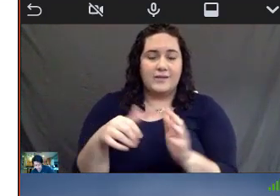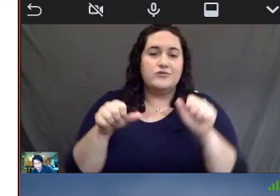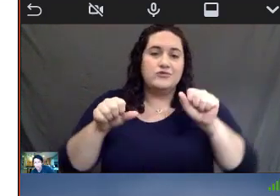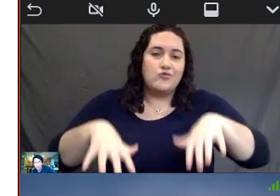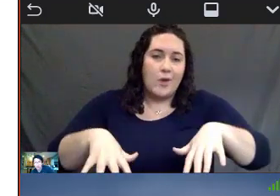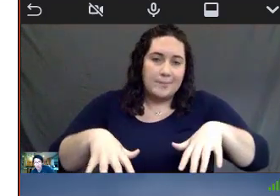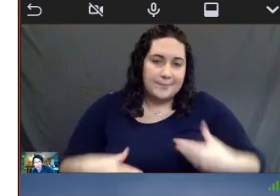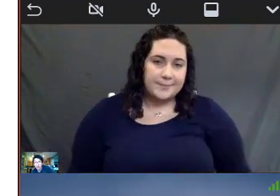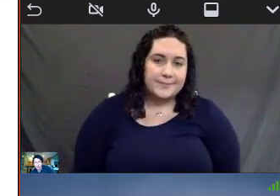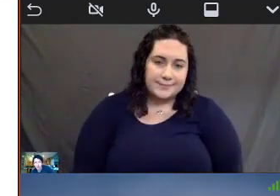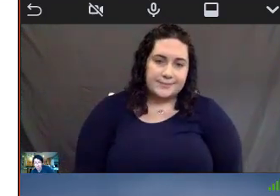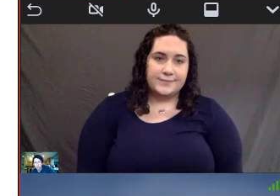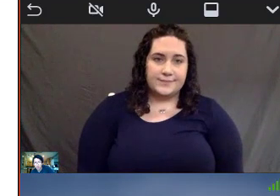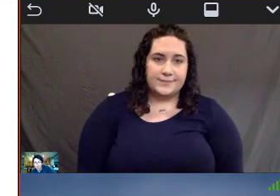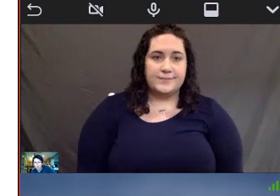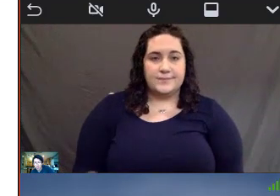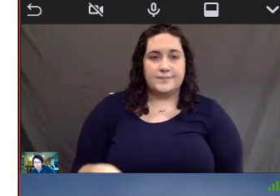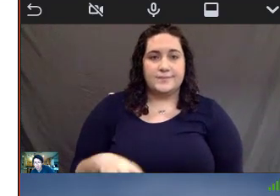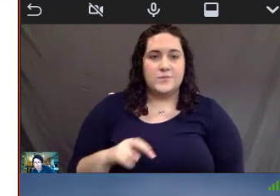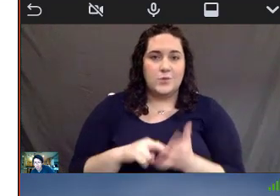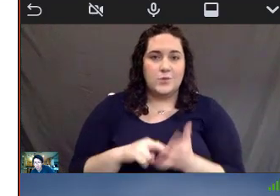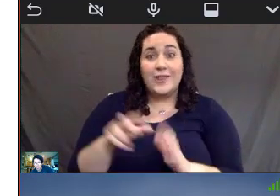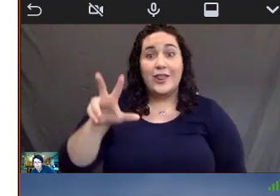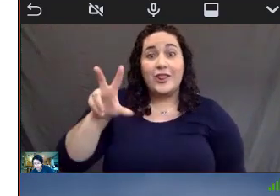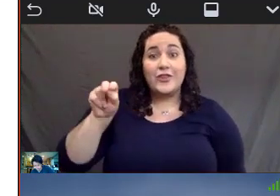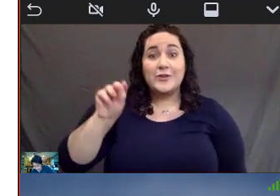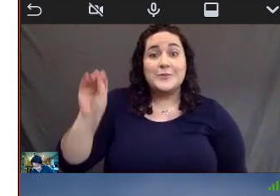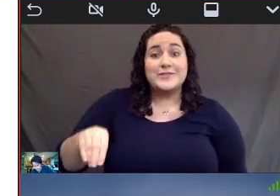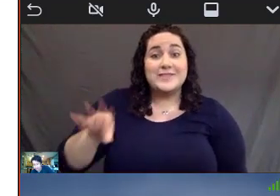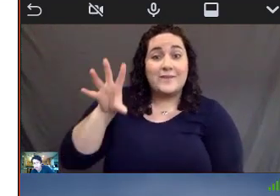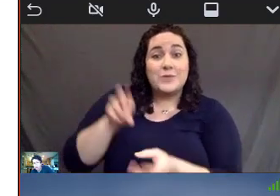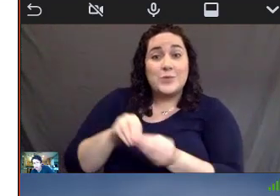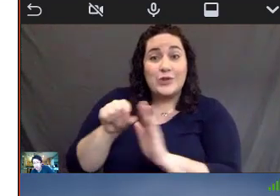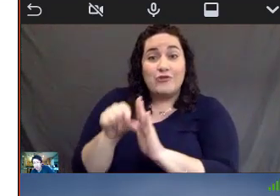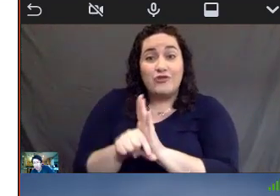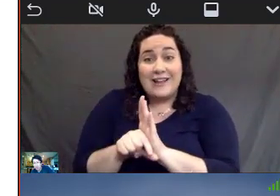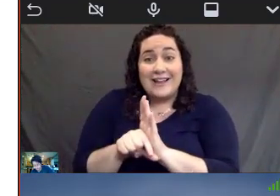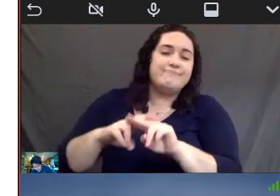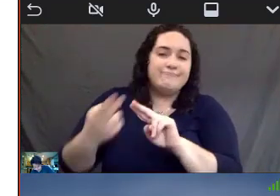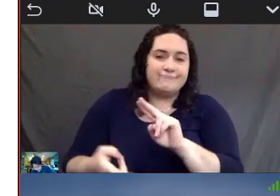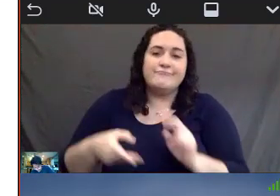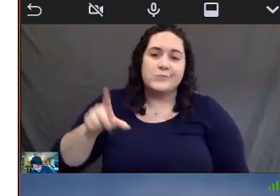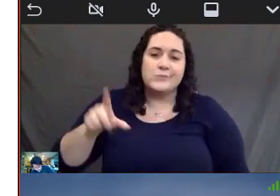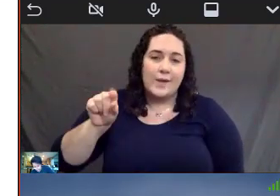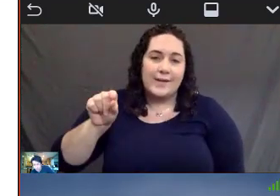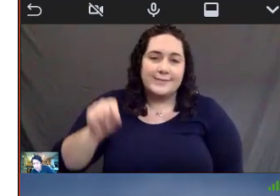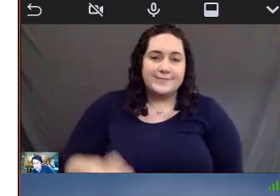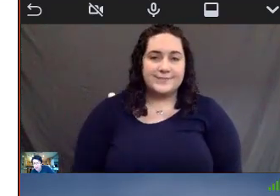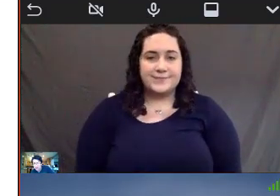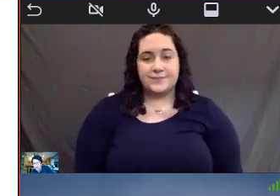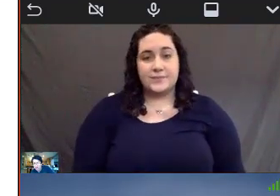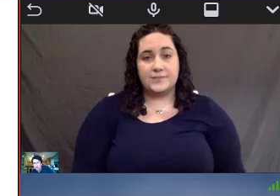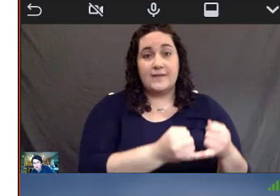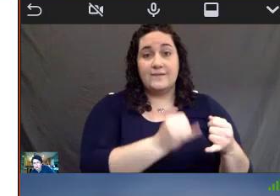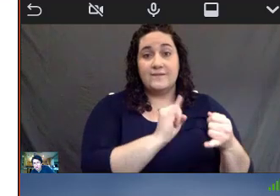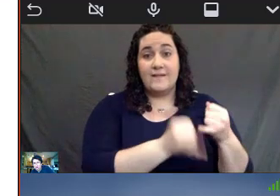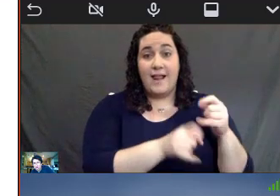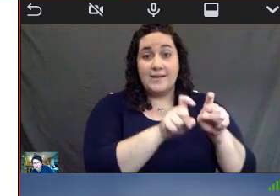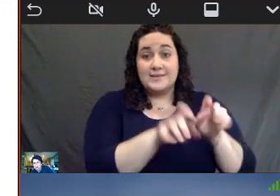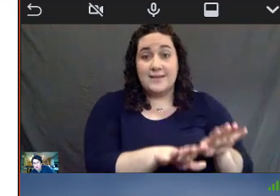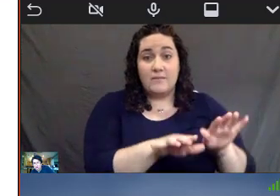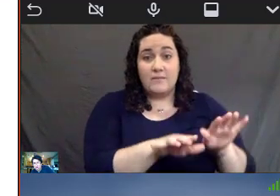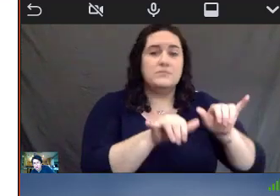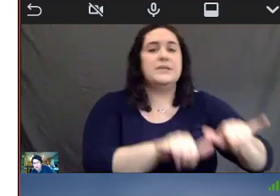20%. We've left the final exam the same, and we've added this flexible grade component, which we